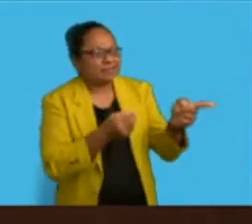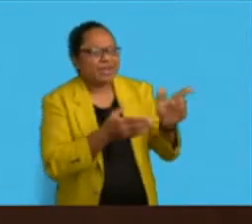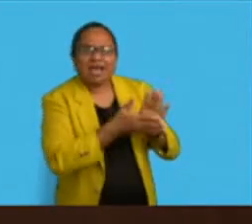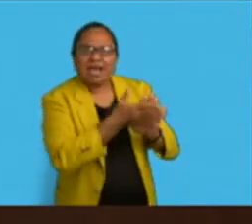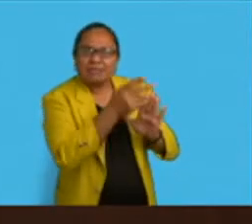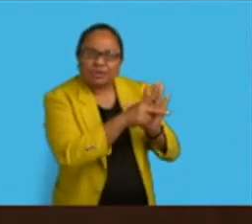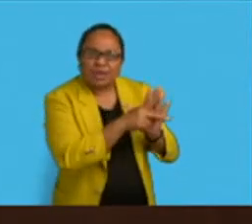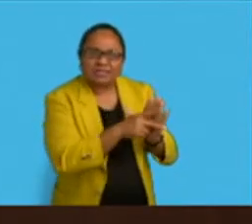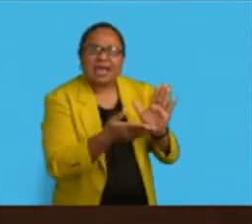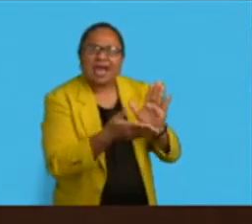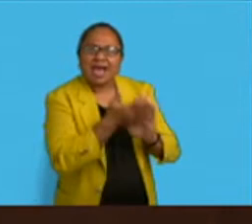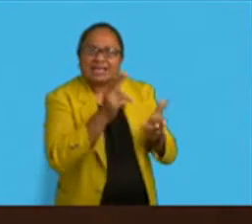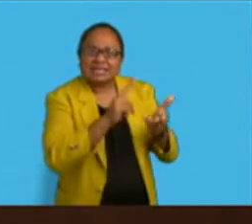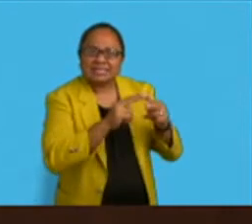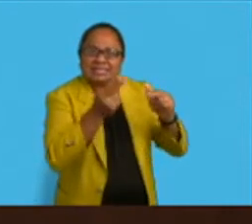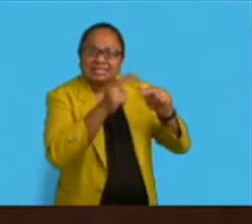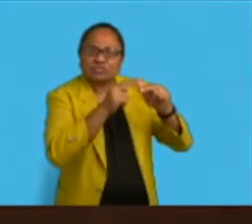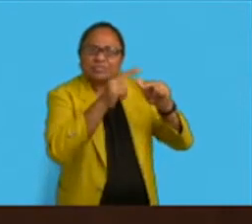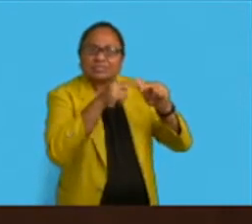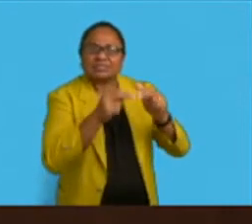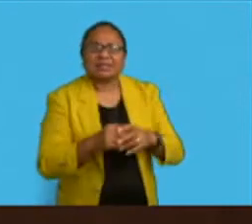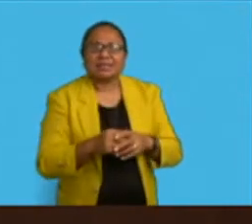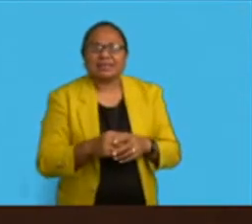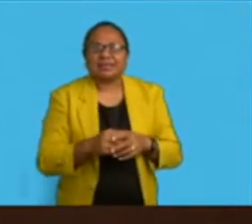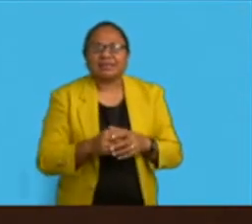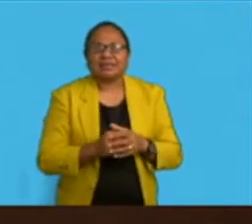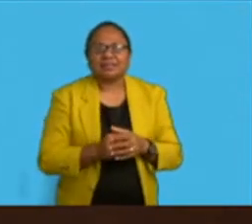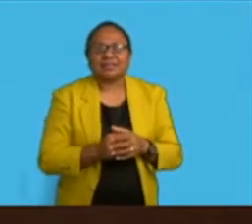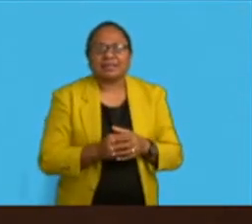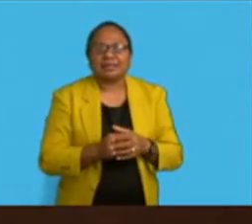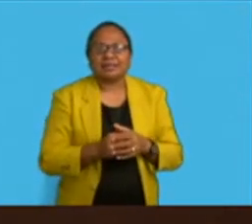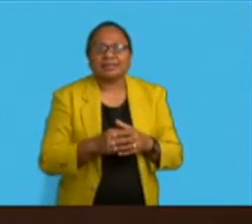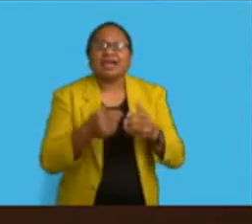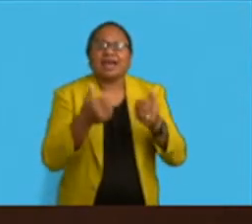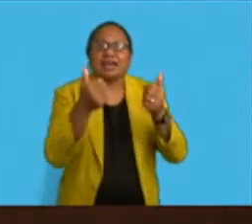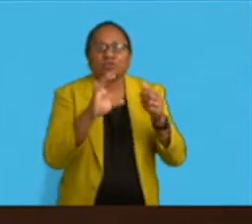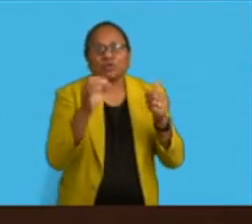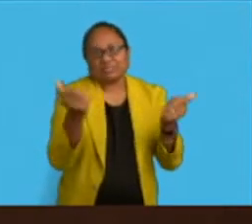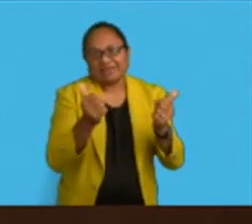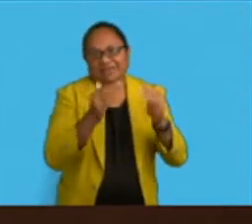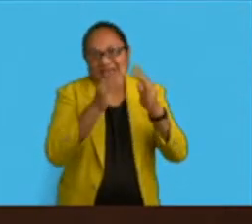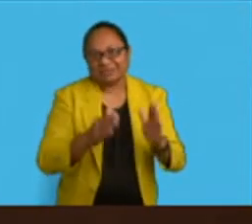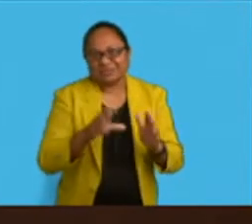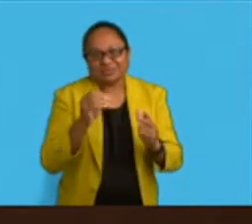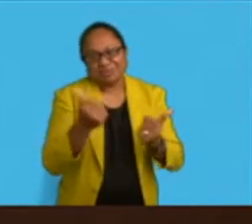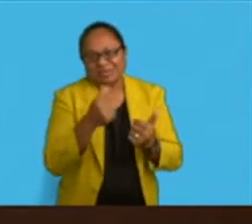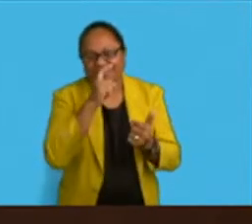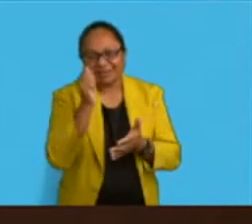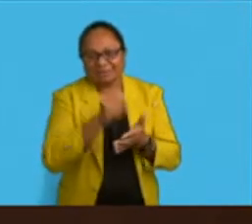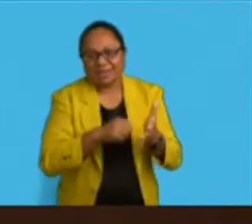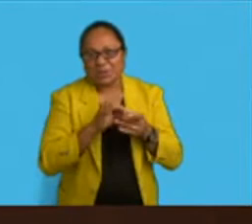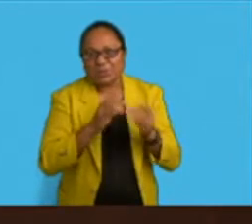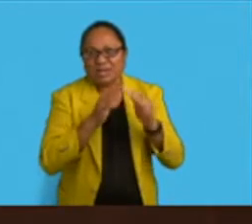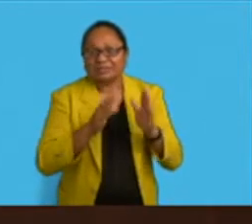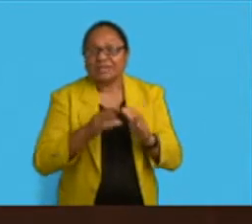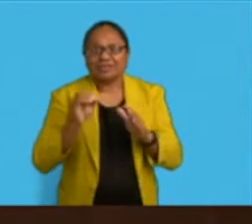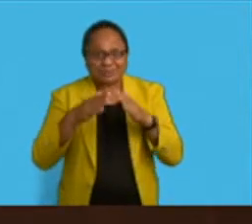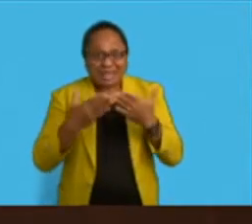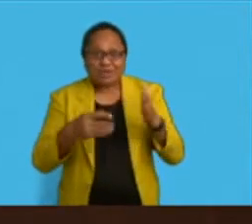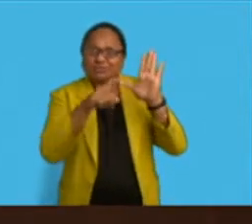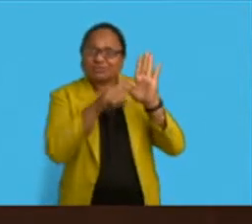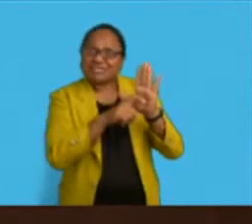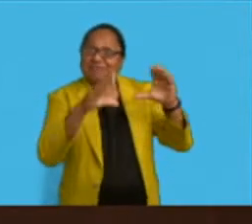and availability of homes that are cutting many dreams of home ownership in Fiji short. So we are proud to announce the Reserve Bank of